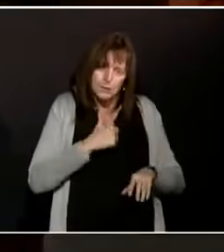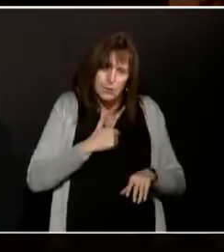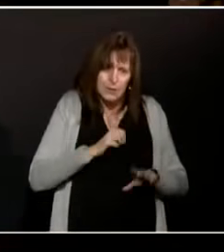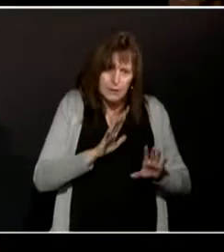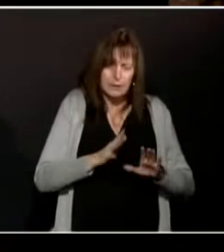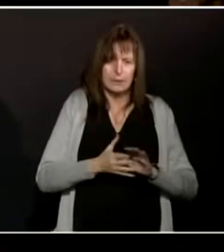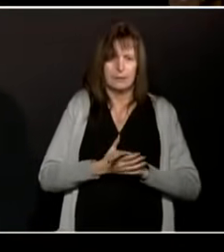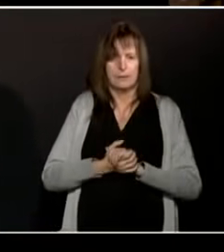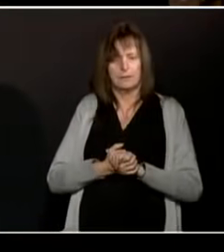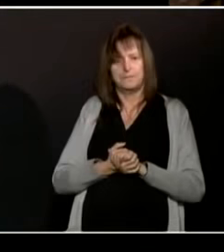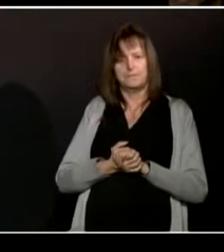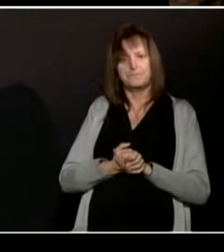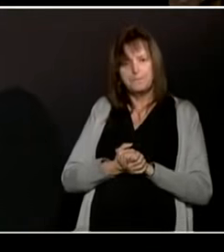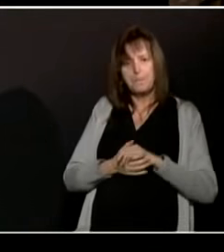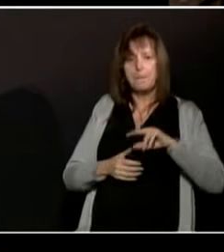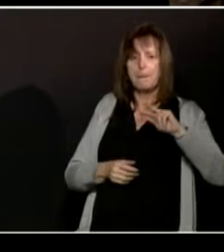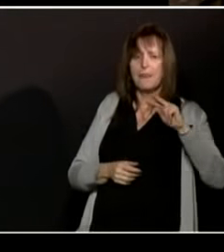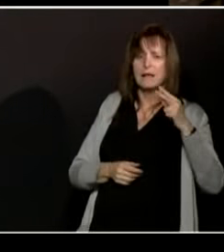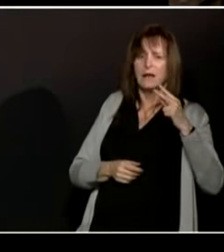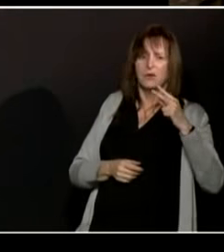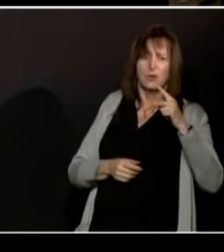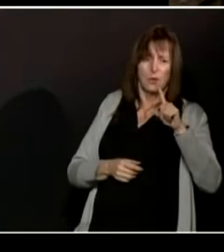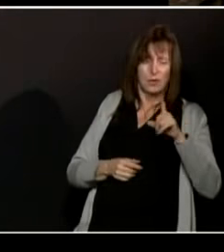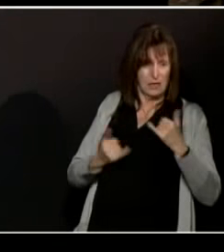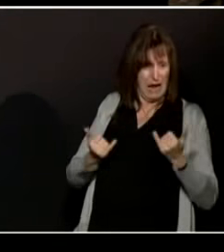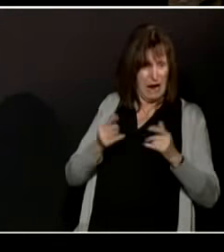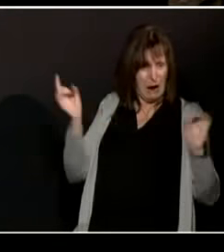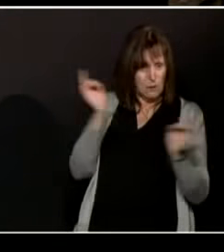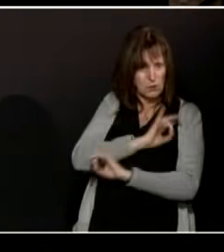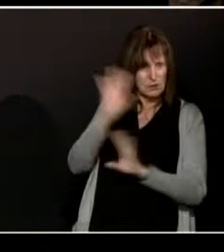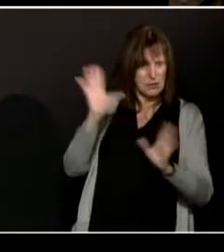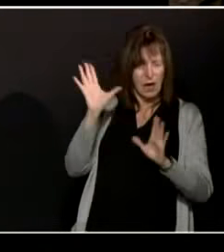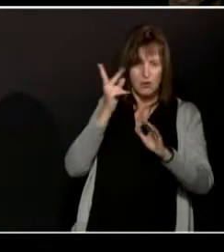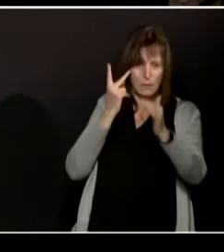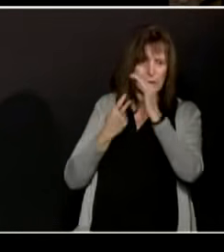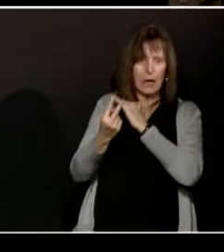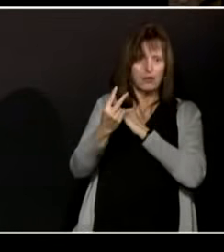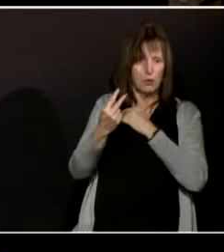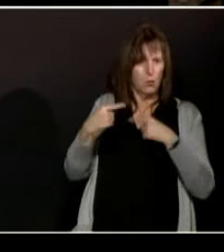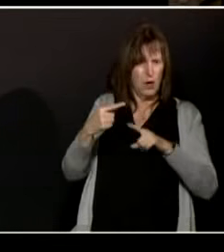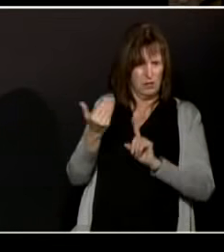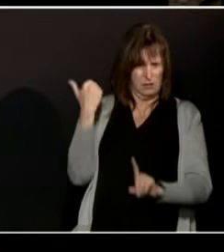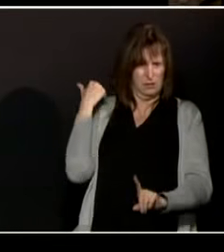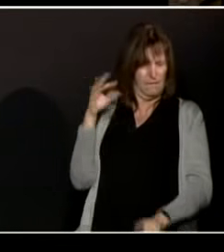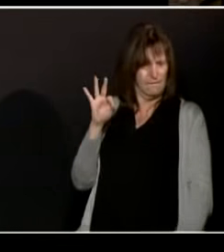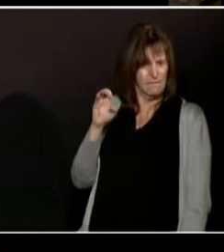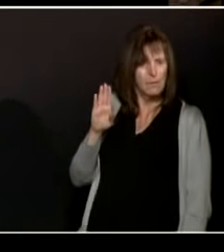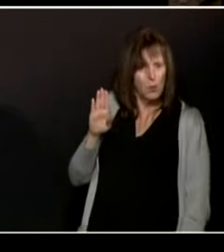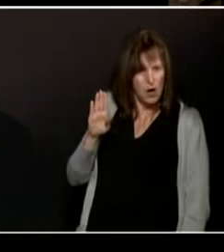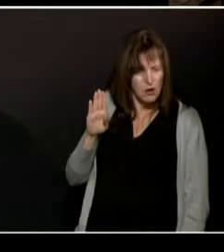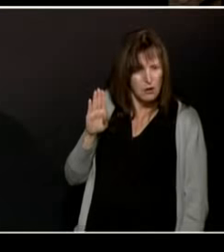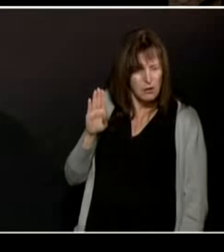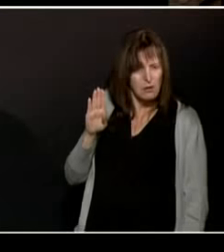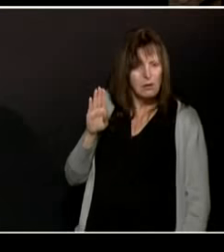months ago? And could the government have prevented it if it had followed the modeling that you presented then?